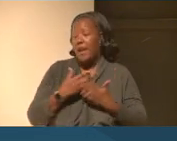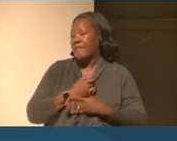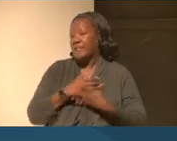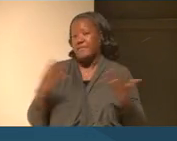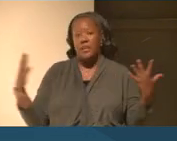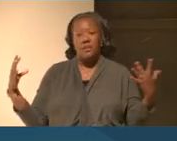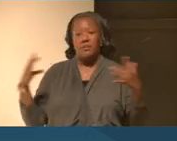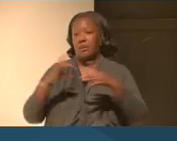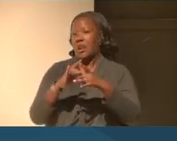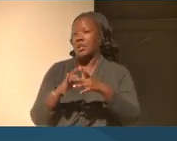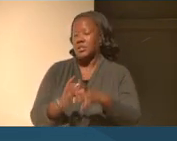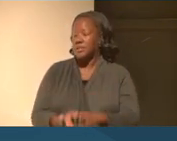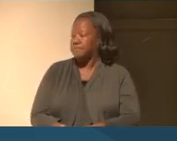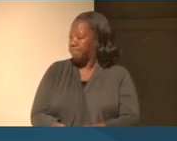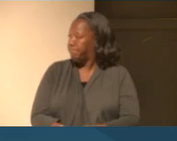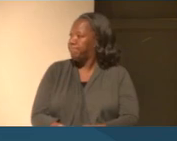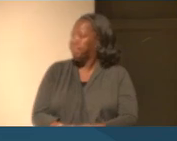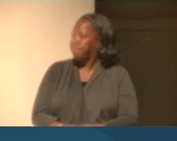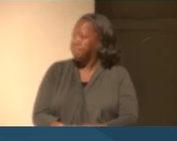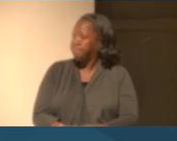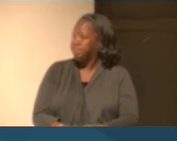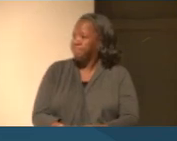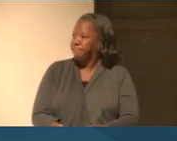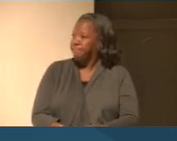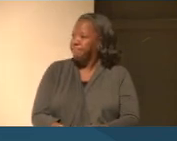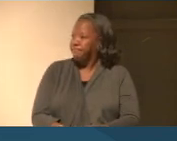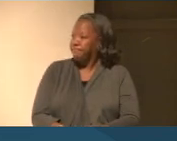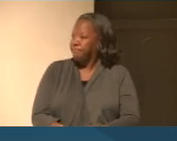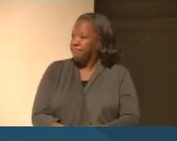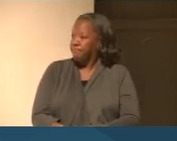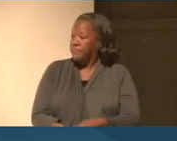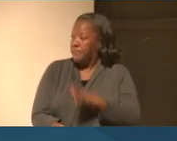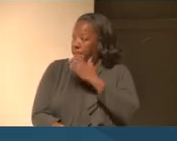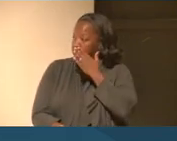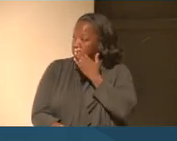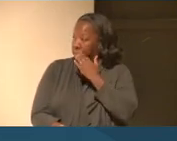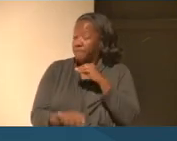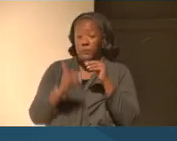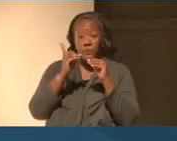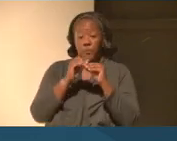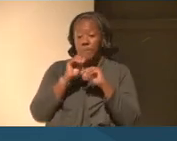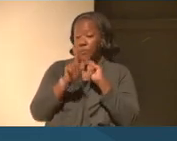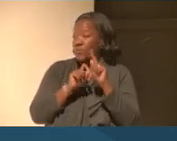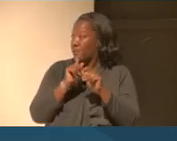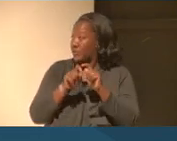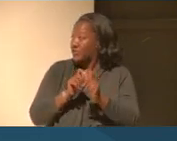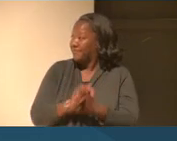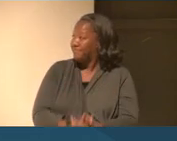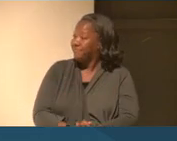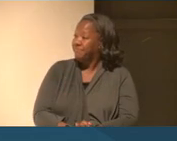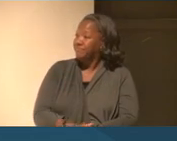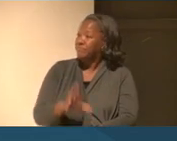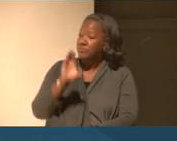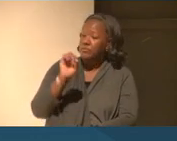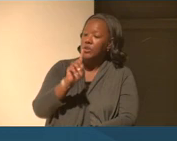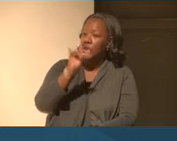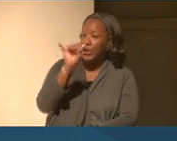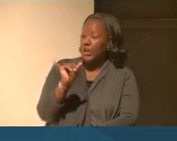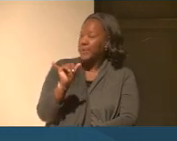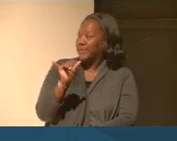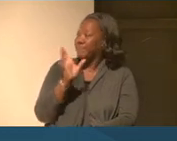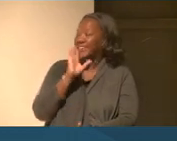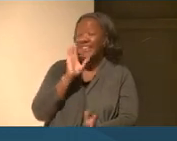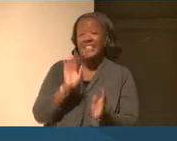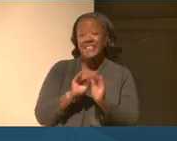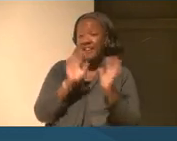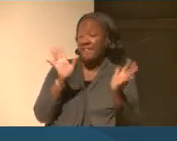everything across the board. Excellent, thank you. We have time for one more question. Cody, it's evident that a